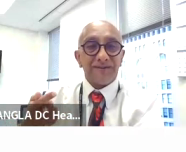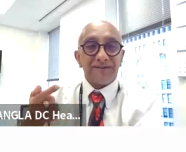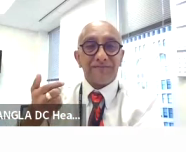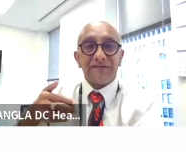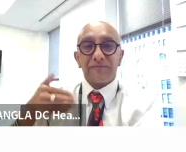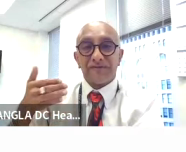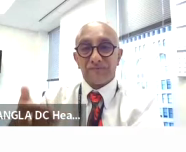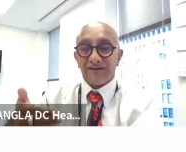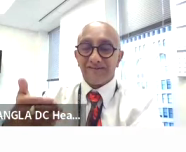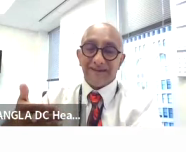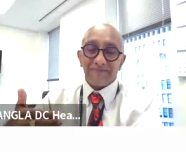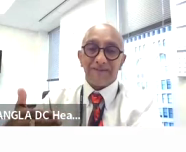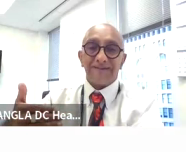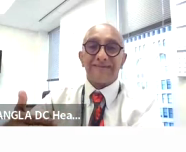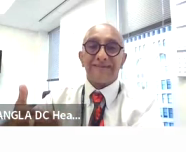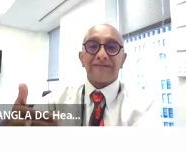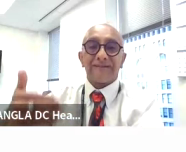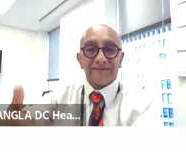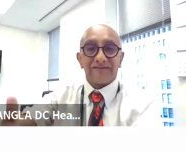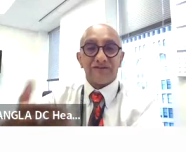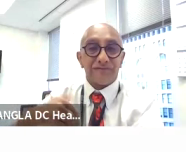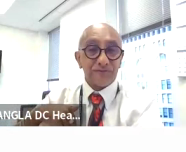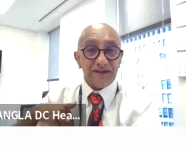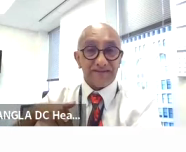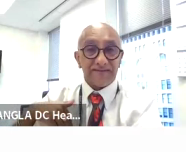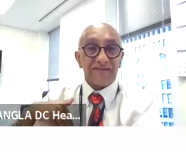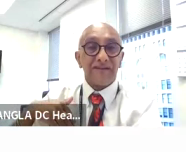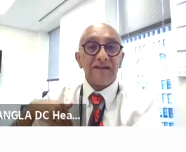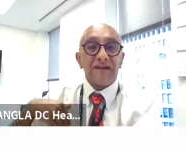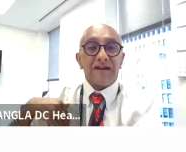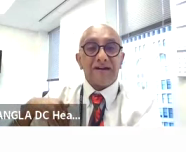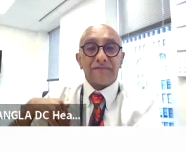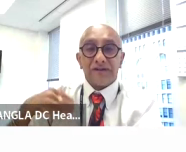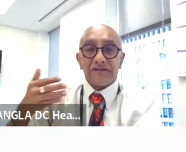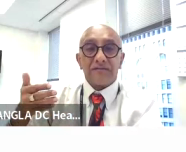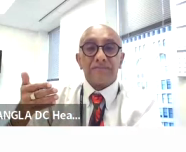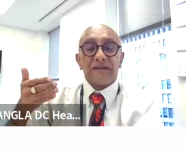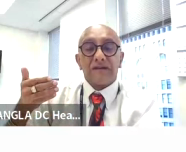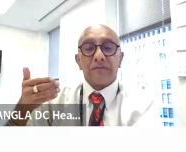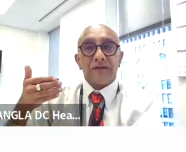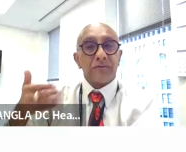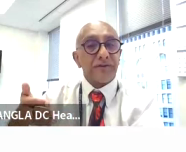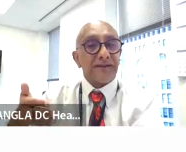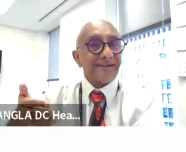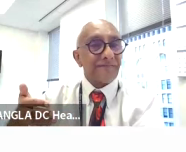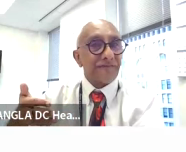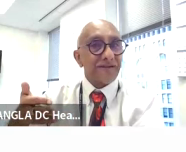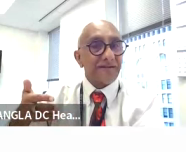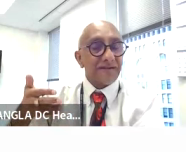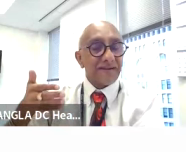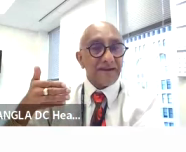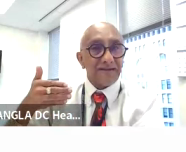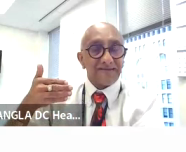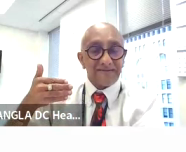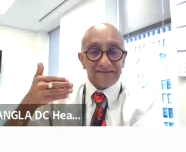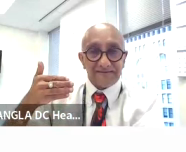most important, the first most important step is that get your flu vaccine every year. Why you want to get it every